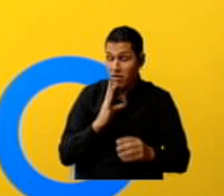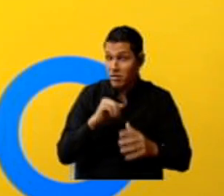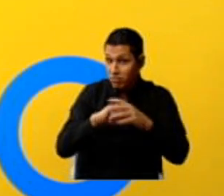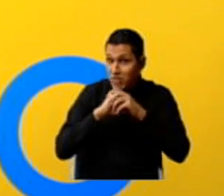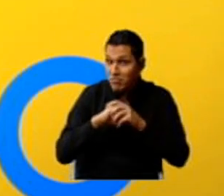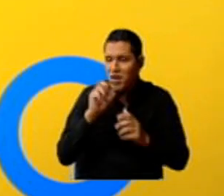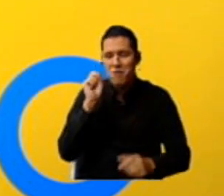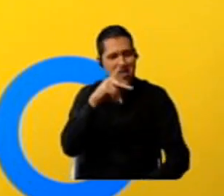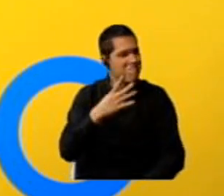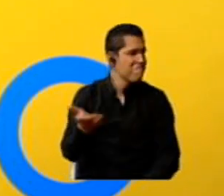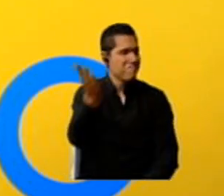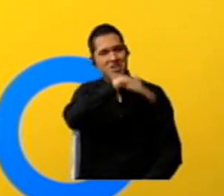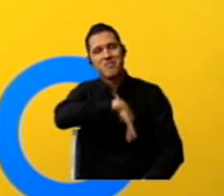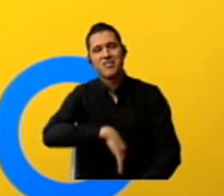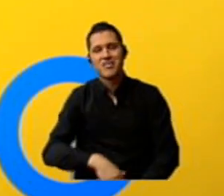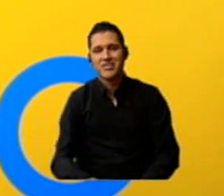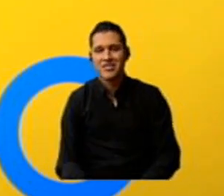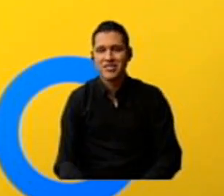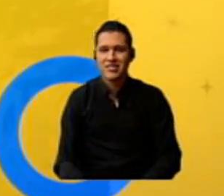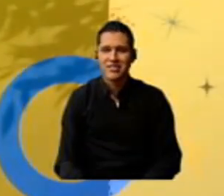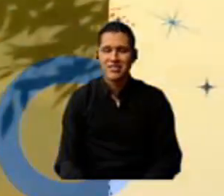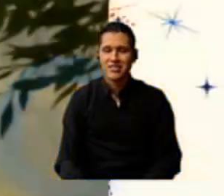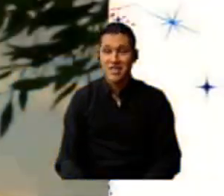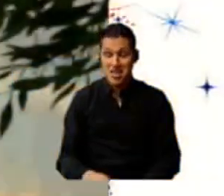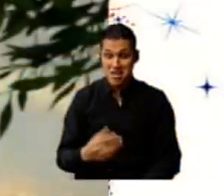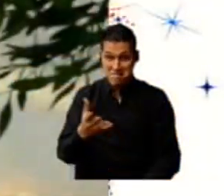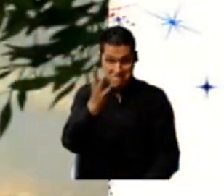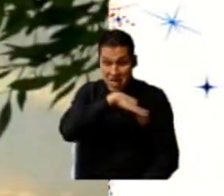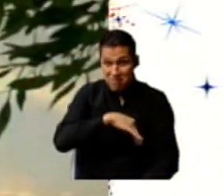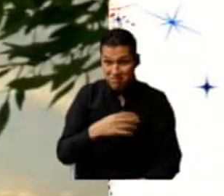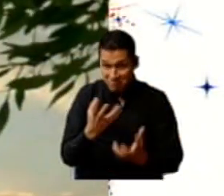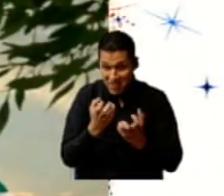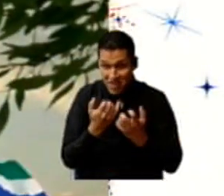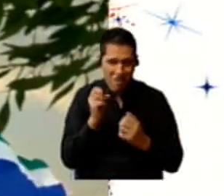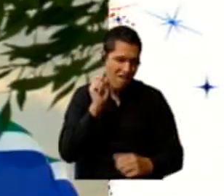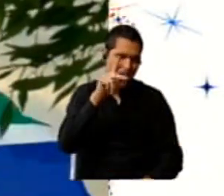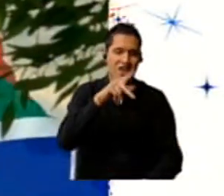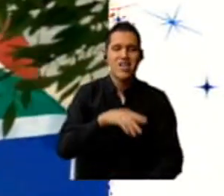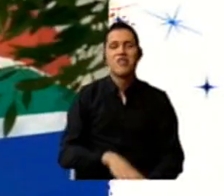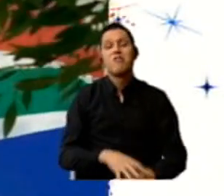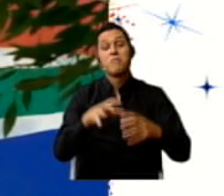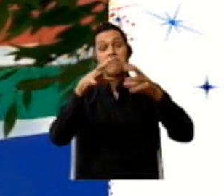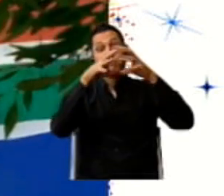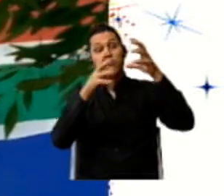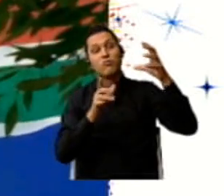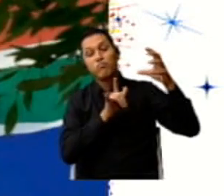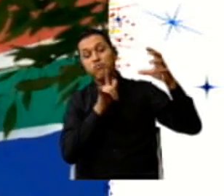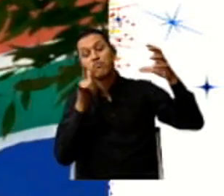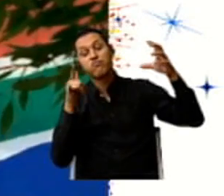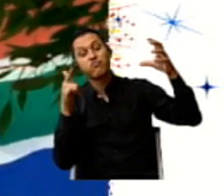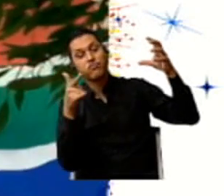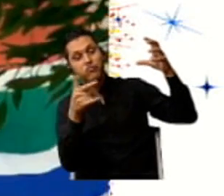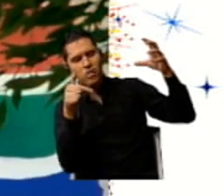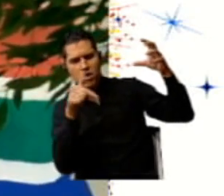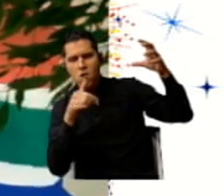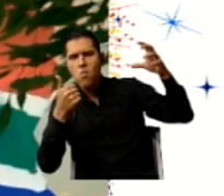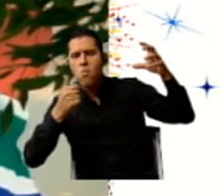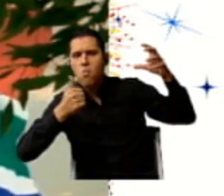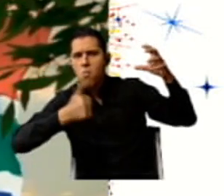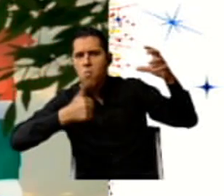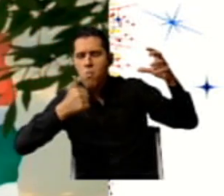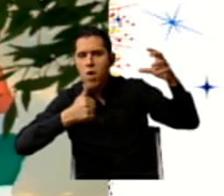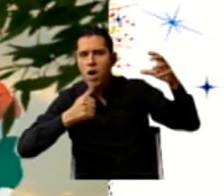Okay, let's go. You want to come? Yeah? Okay. Which one is that? That is